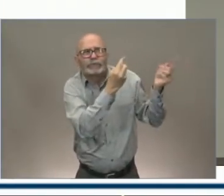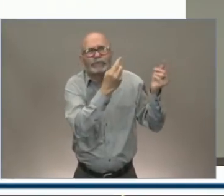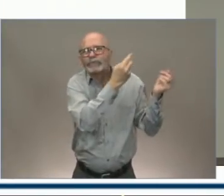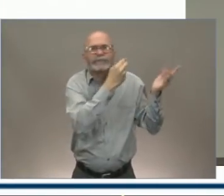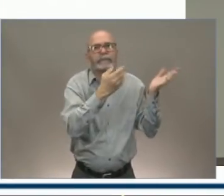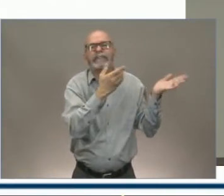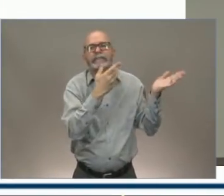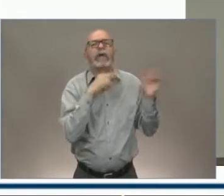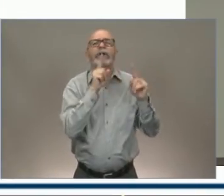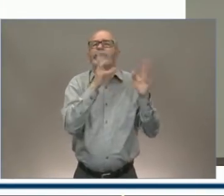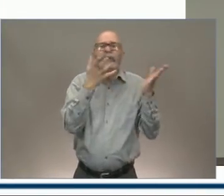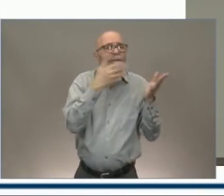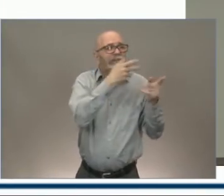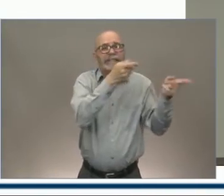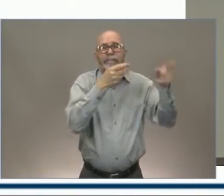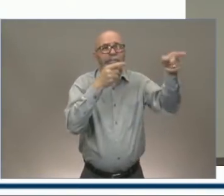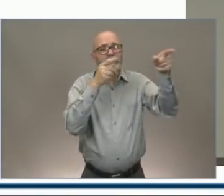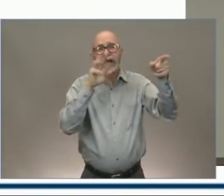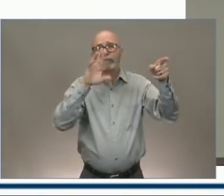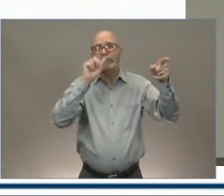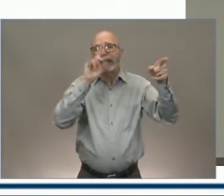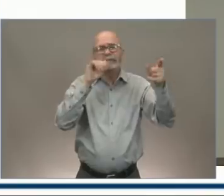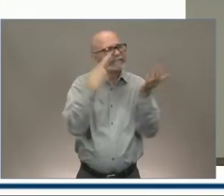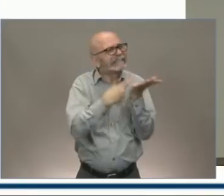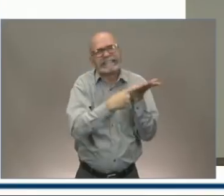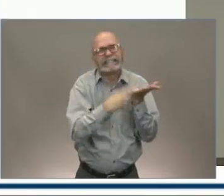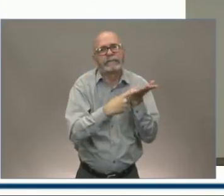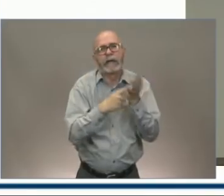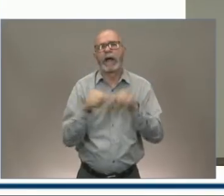are frustrated by the decision, or maybe don't